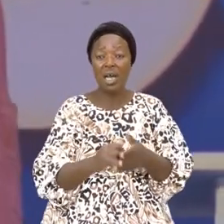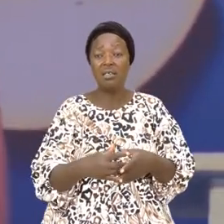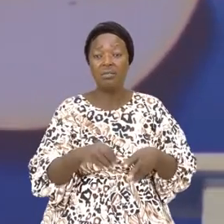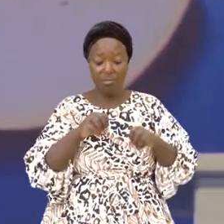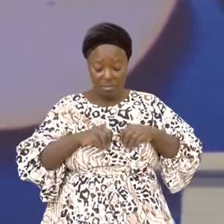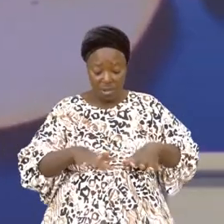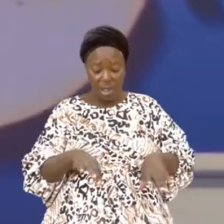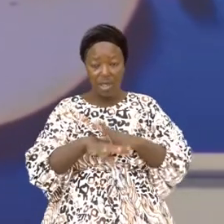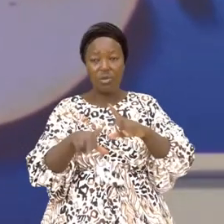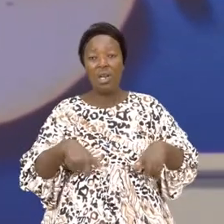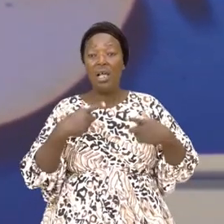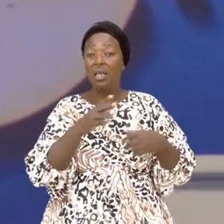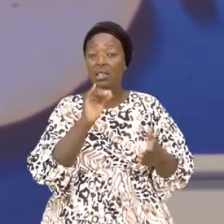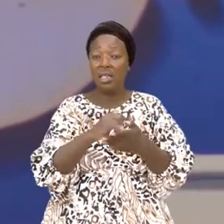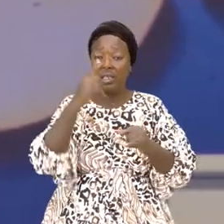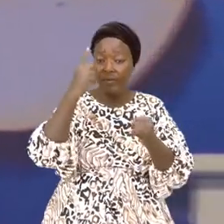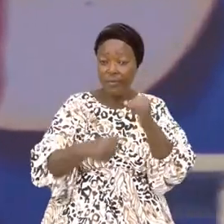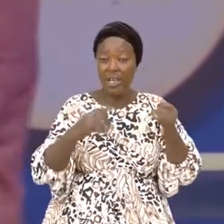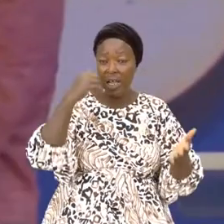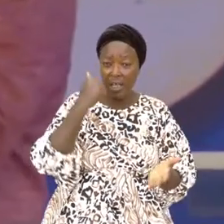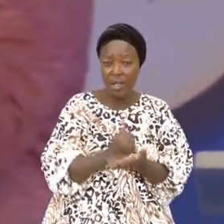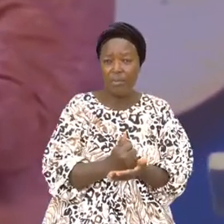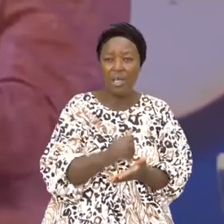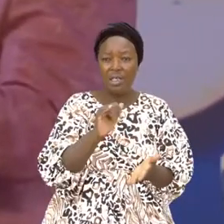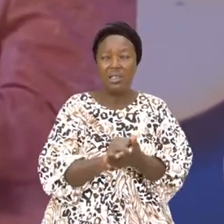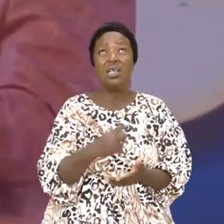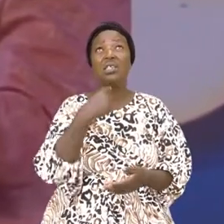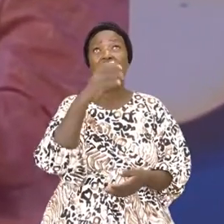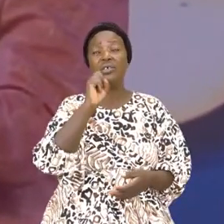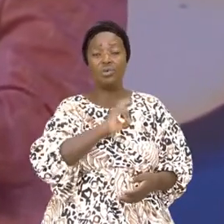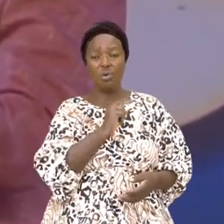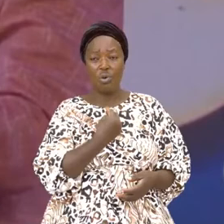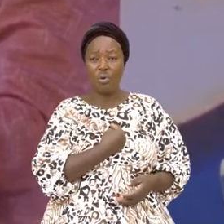in your life. It's the final amen that tells